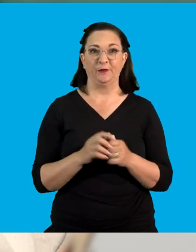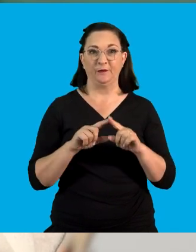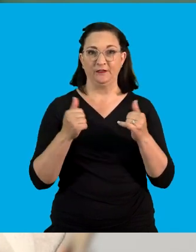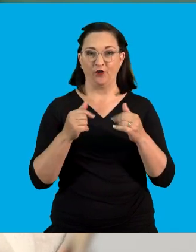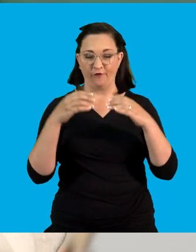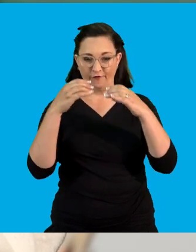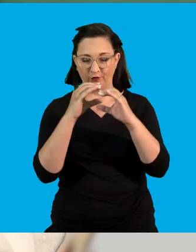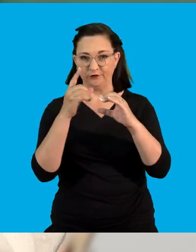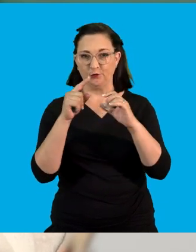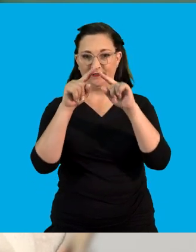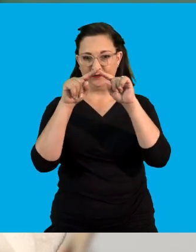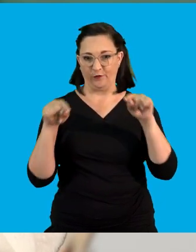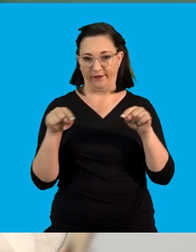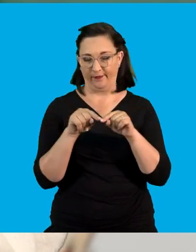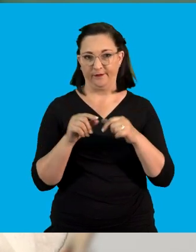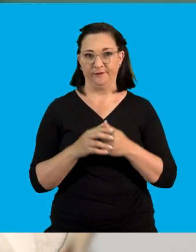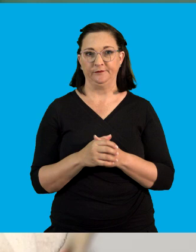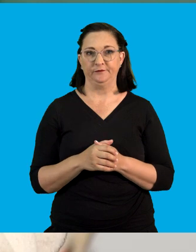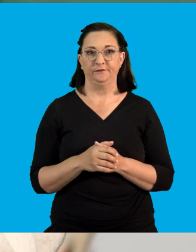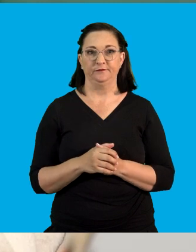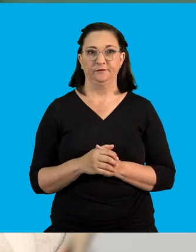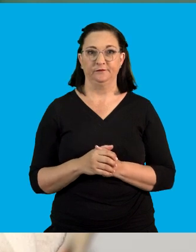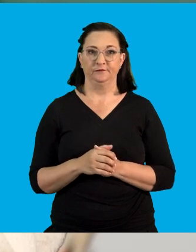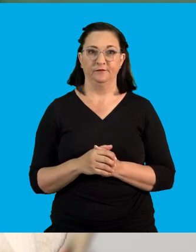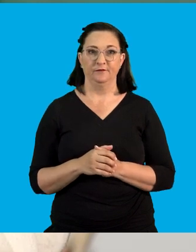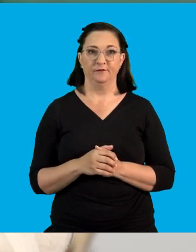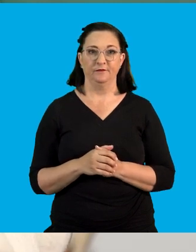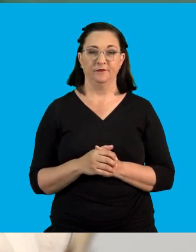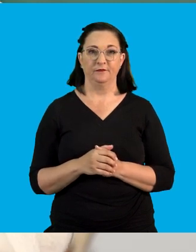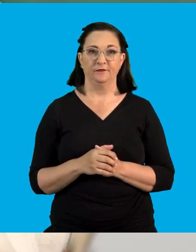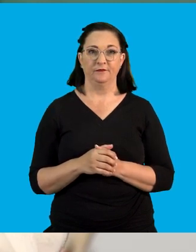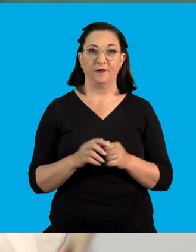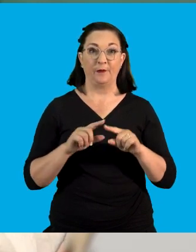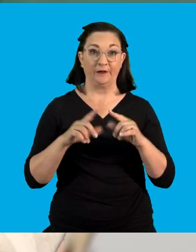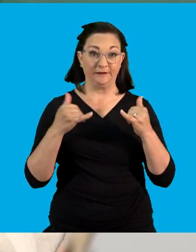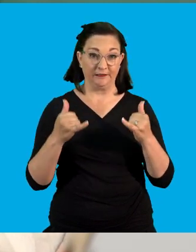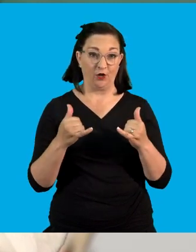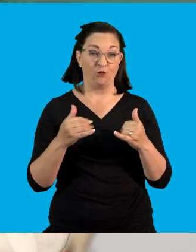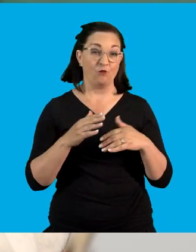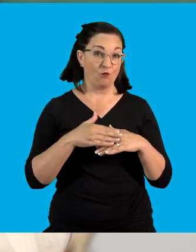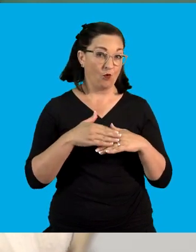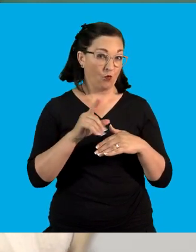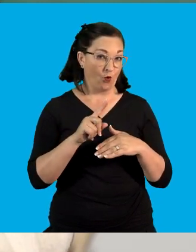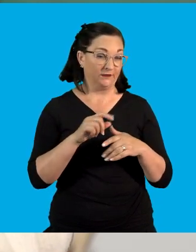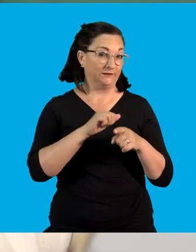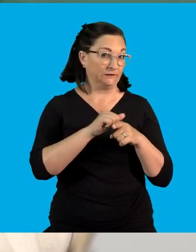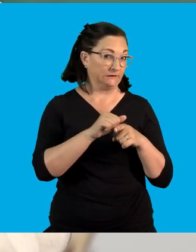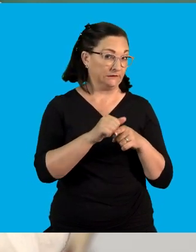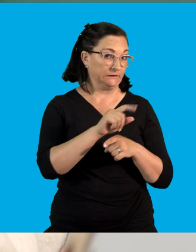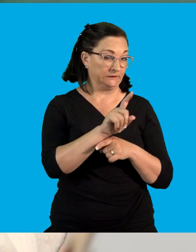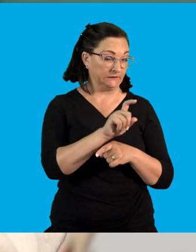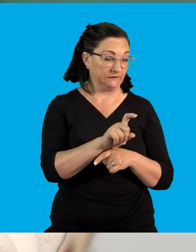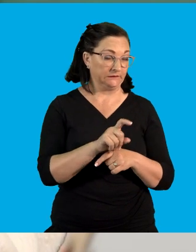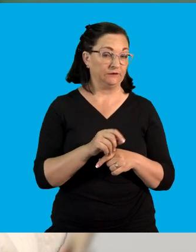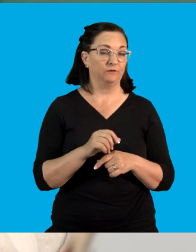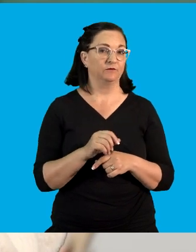shapes, classifying and investigating triangles. However, today we are going to deal mainly